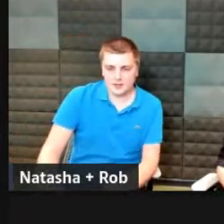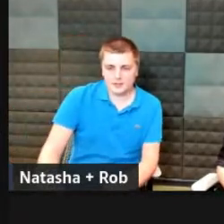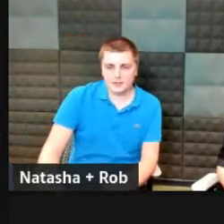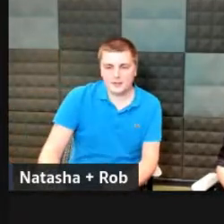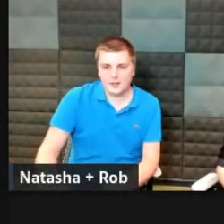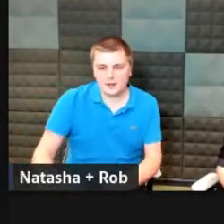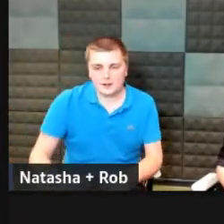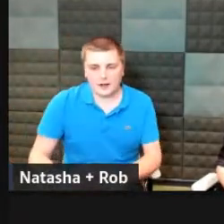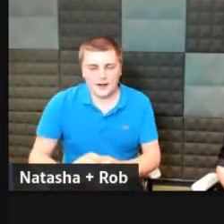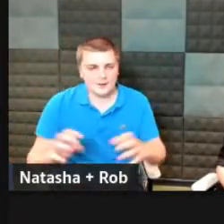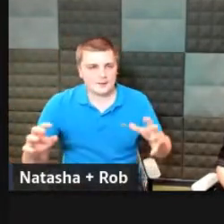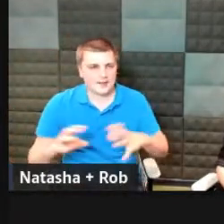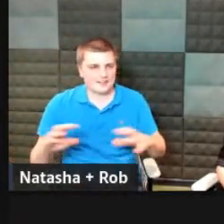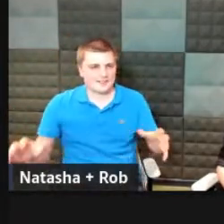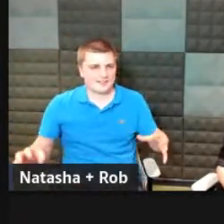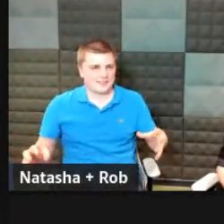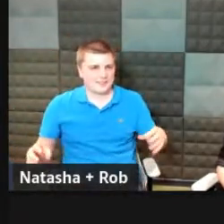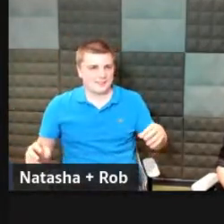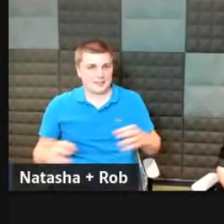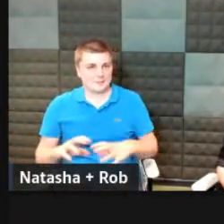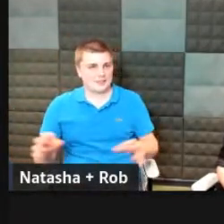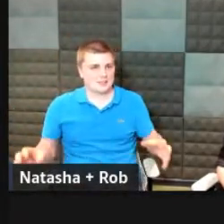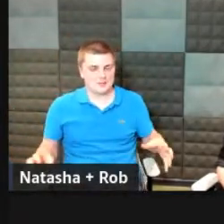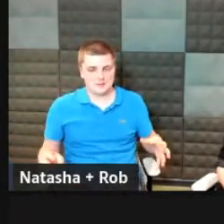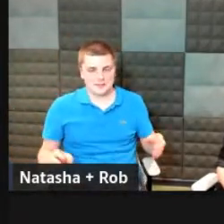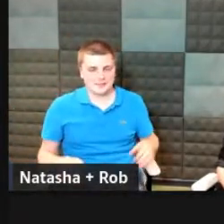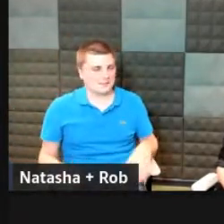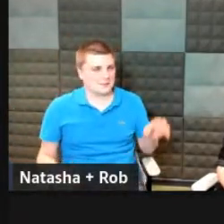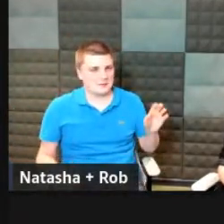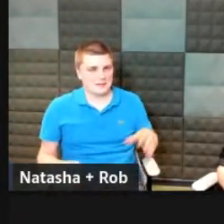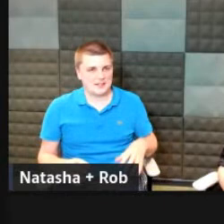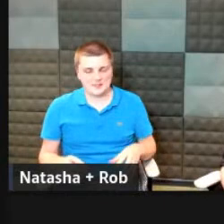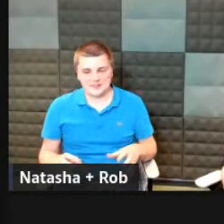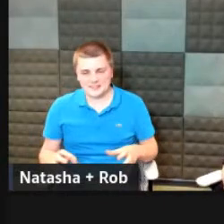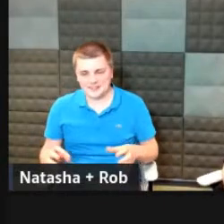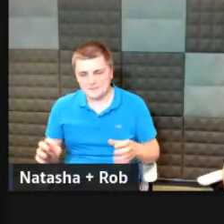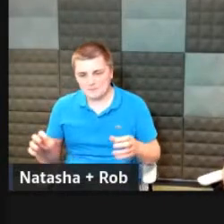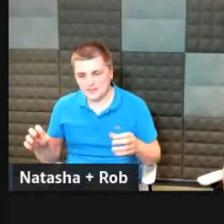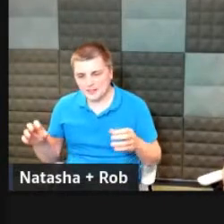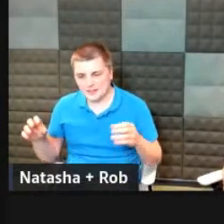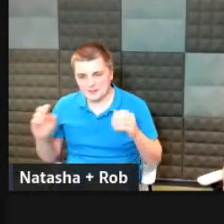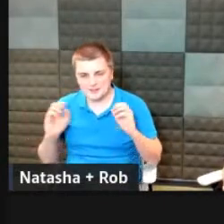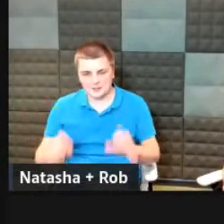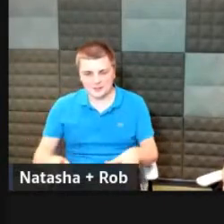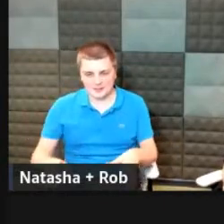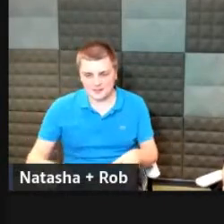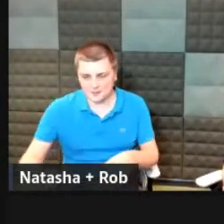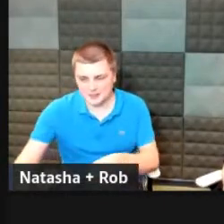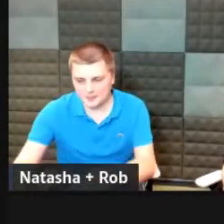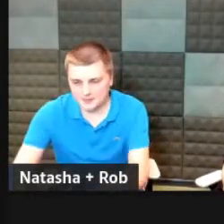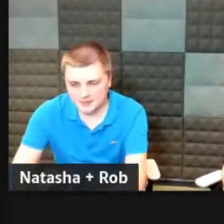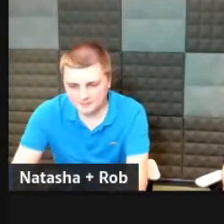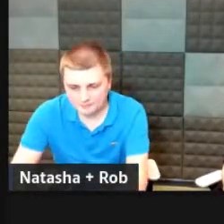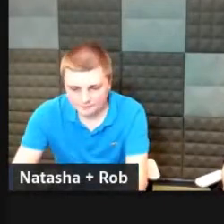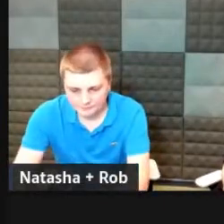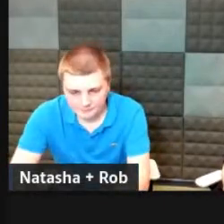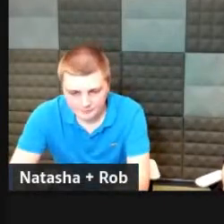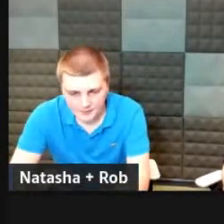and show you. So I've created a cluster using Amazon EKS blueprints that was talked about earlier in the day. And I've installed